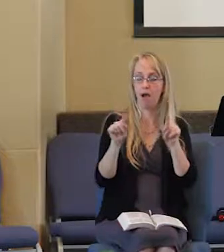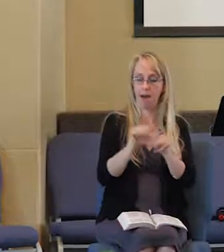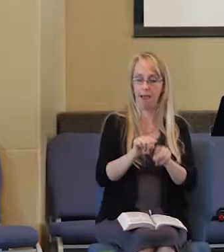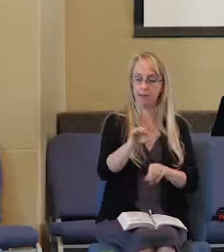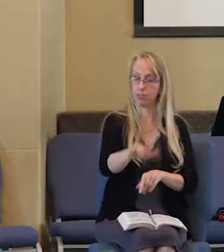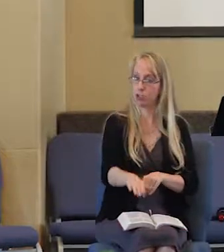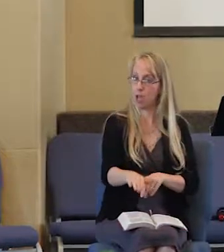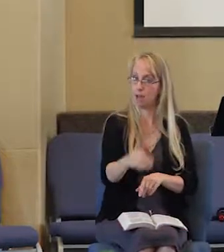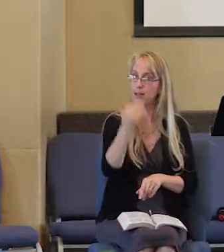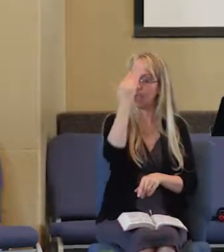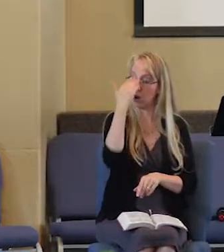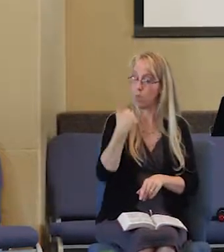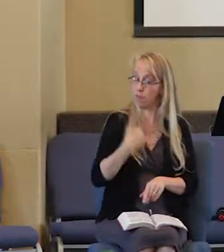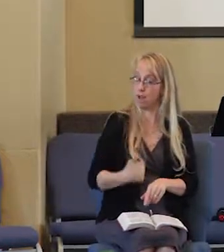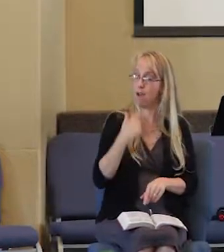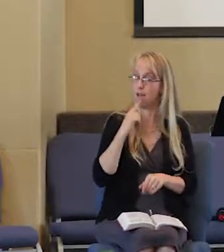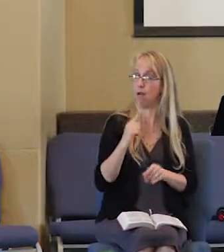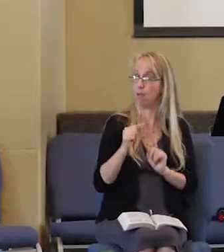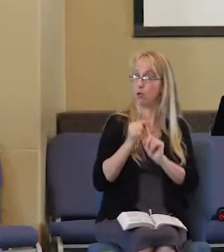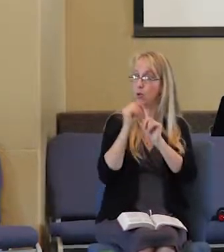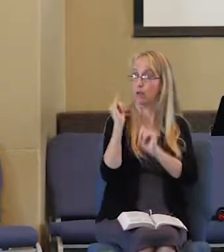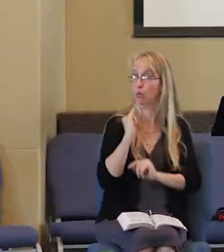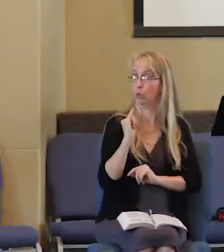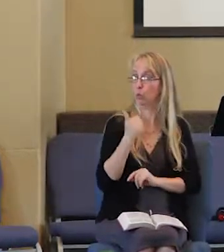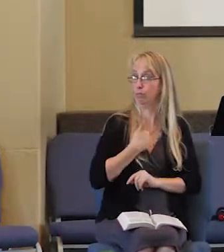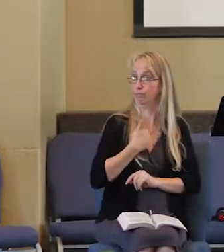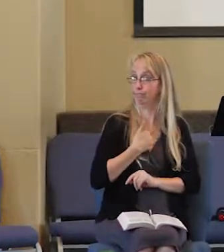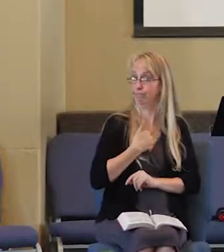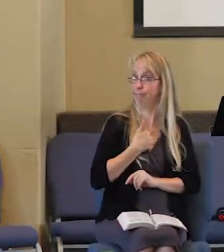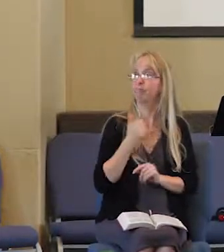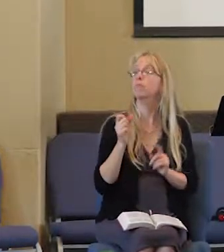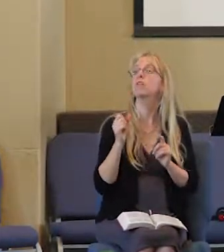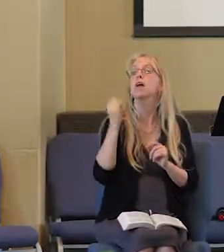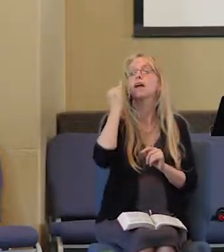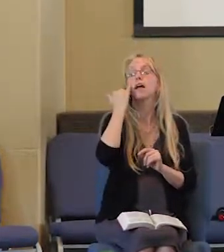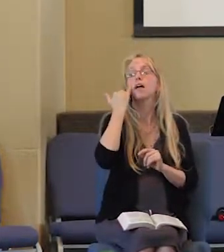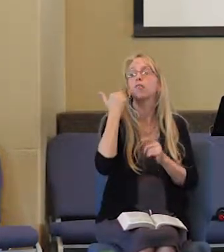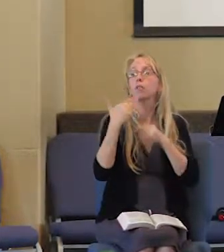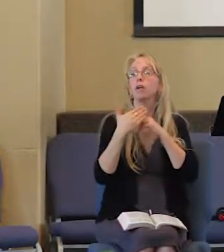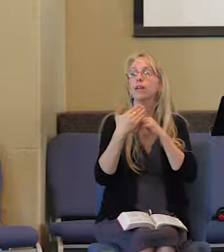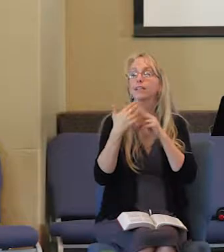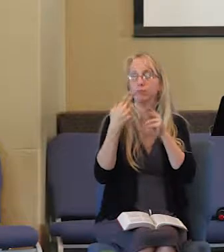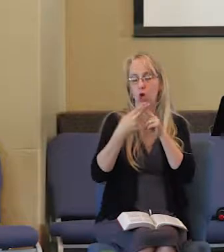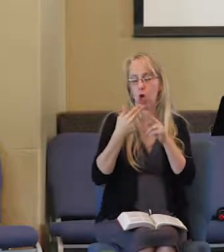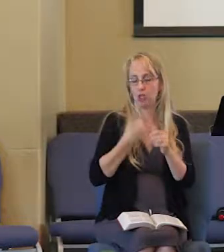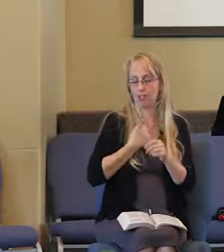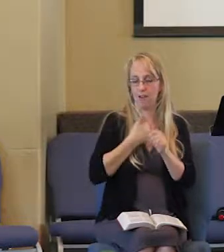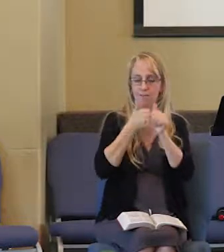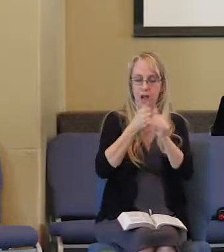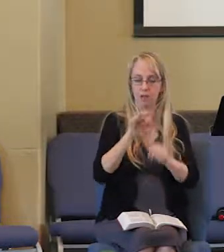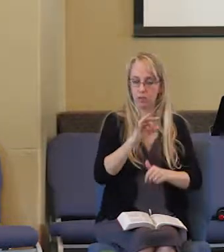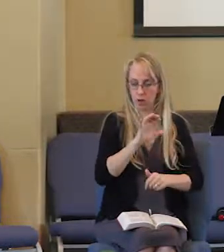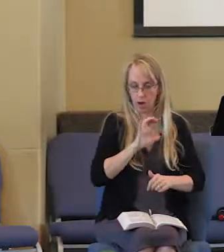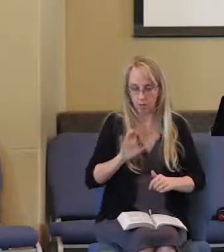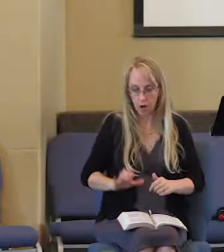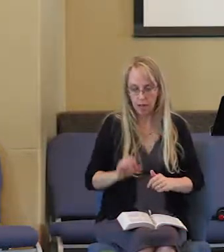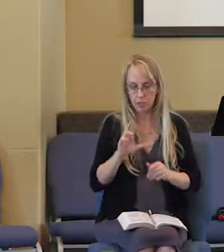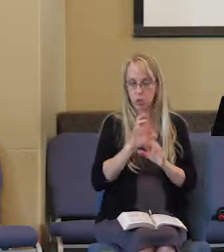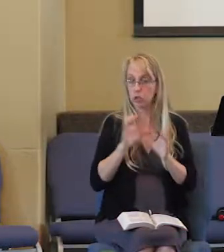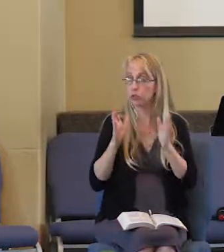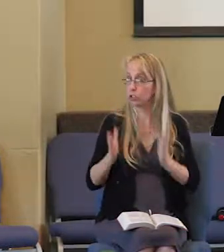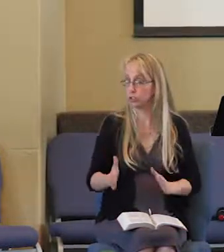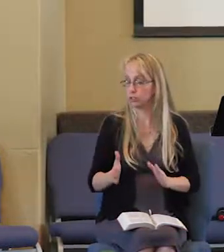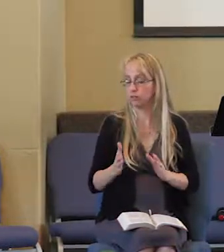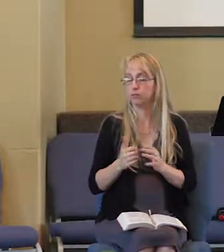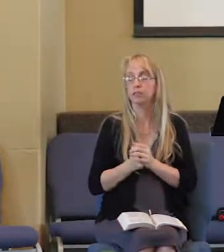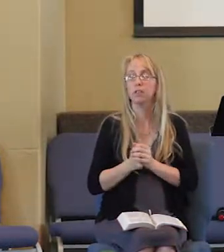child, I know that I'm unique as well. And so really, if we call ourselves followers of Christ and we call ourselves